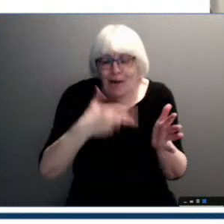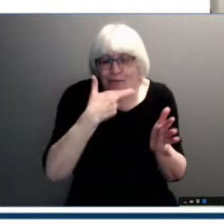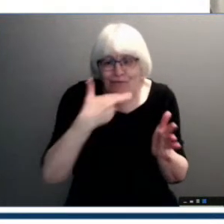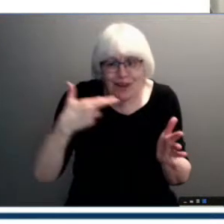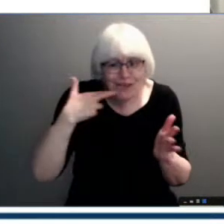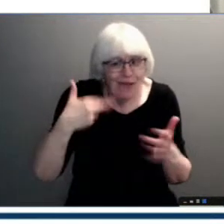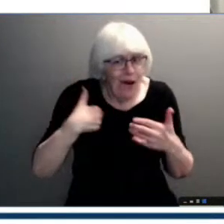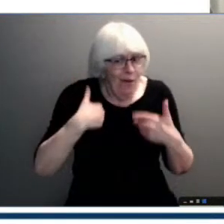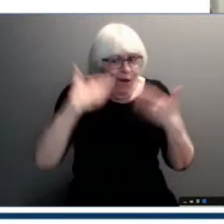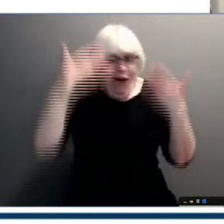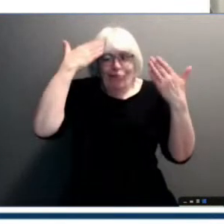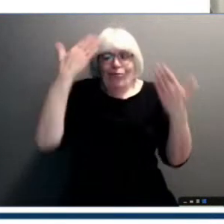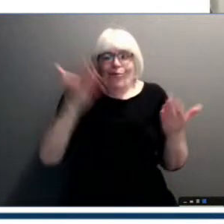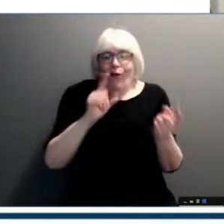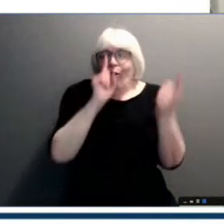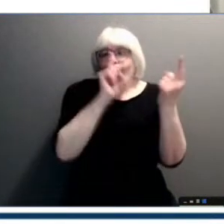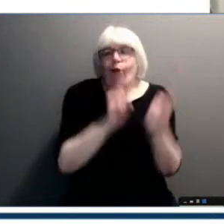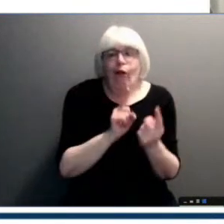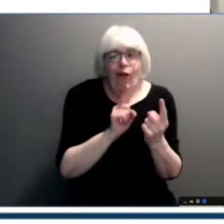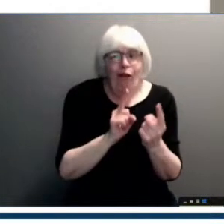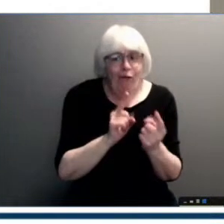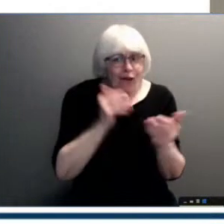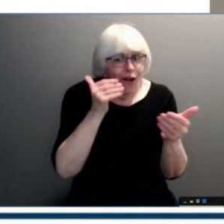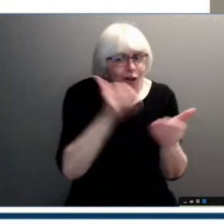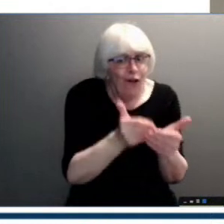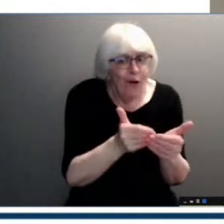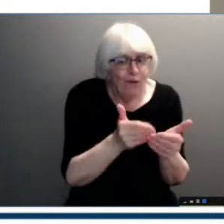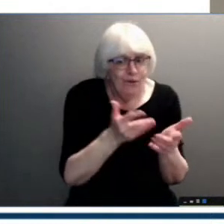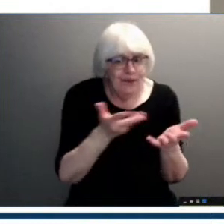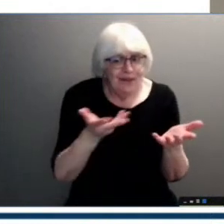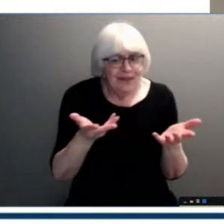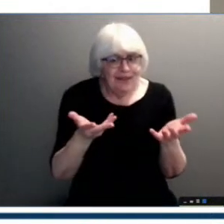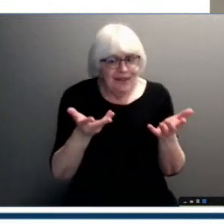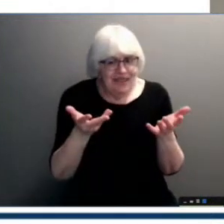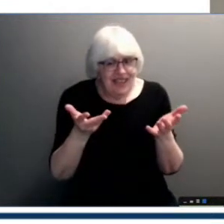time in close contact. So we're still